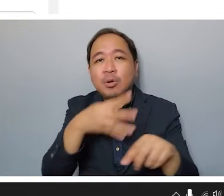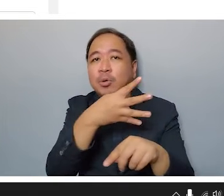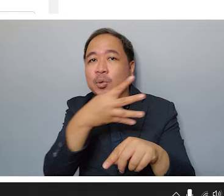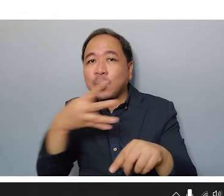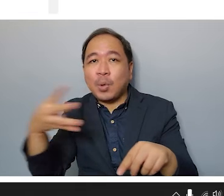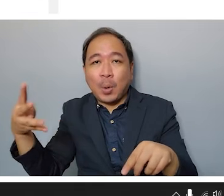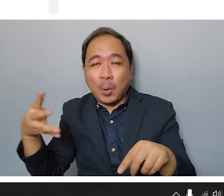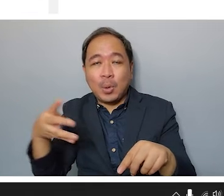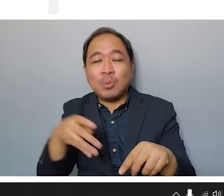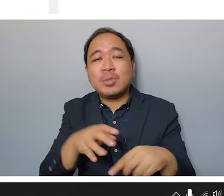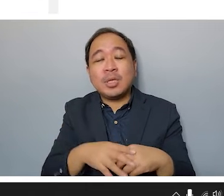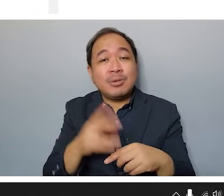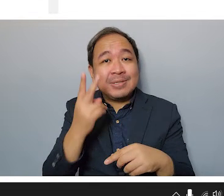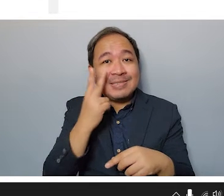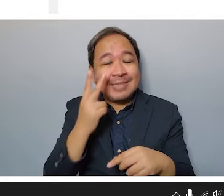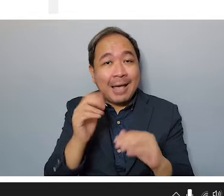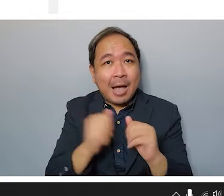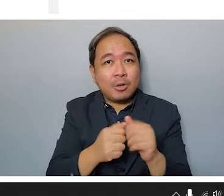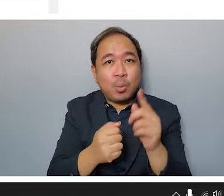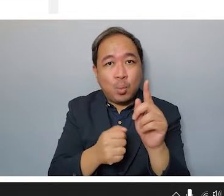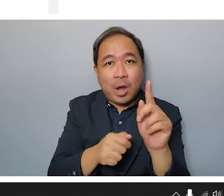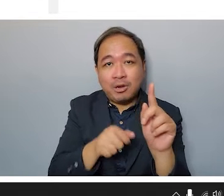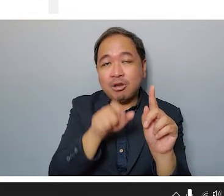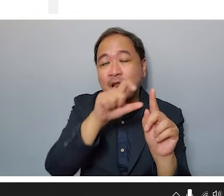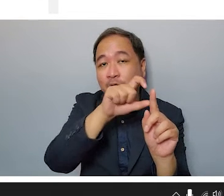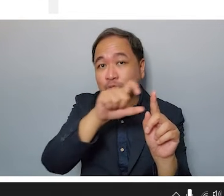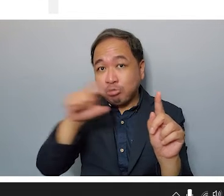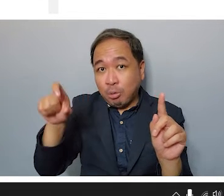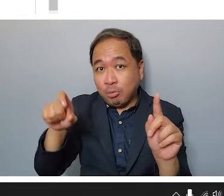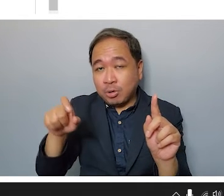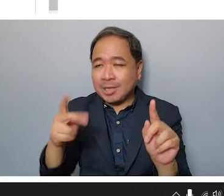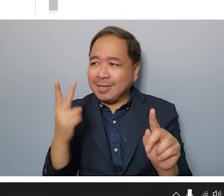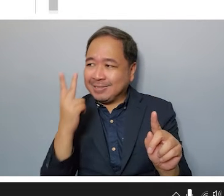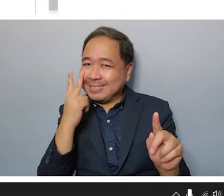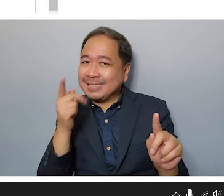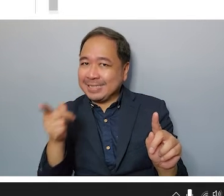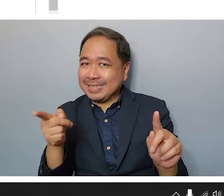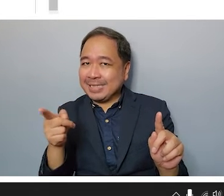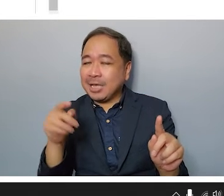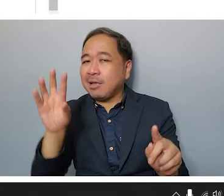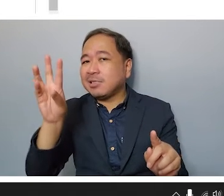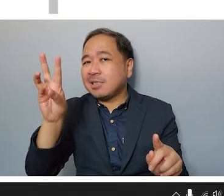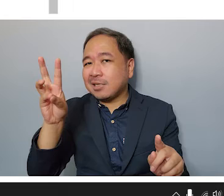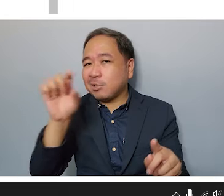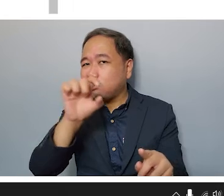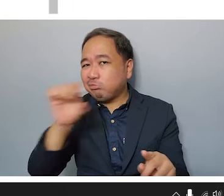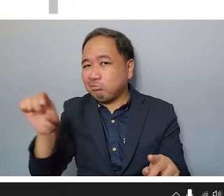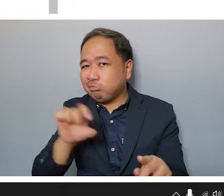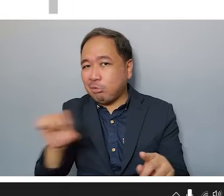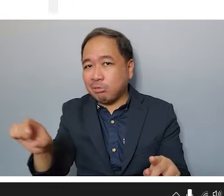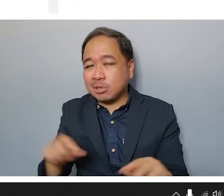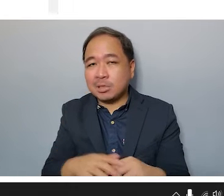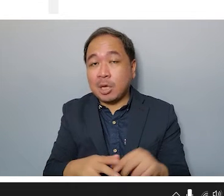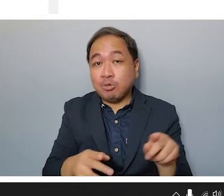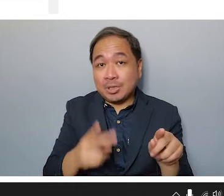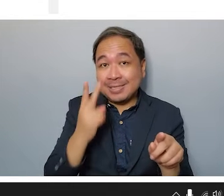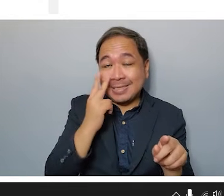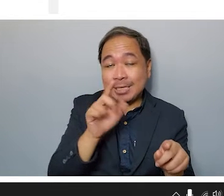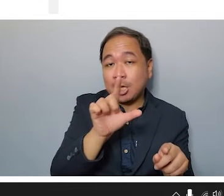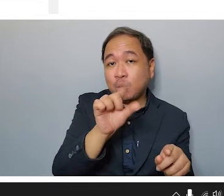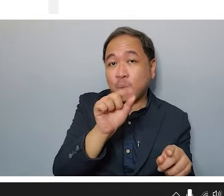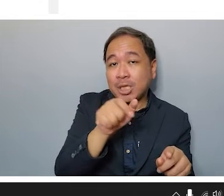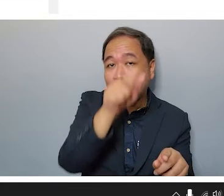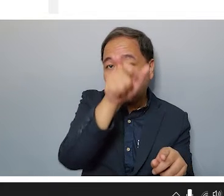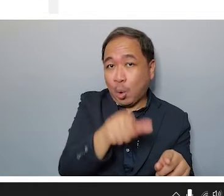box occupies. This is how boxes with 1 row would look like, and this is how they would look like with 6. This is how